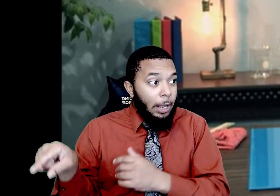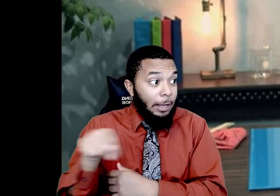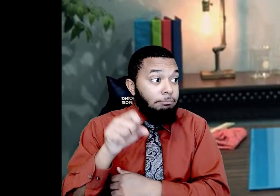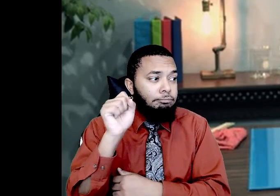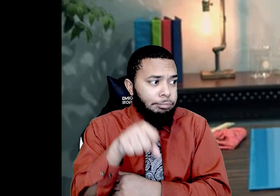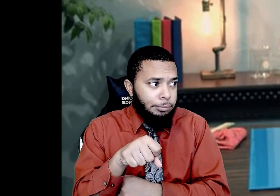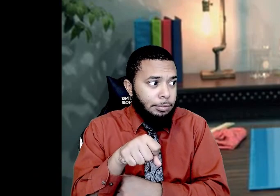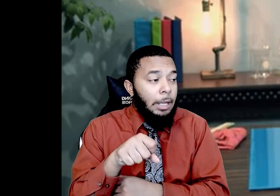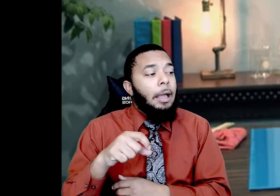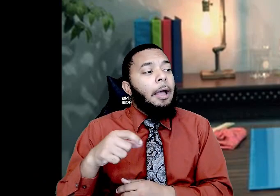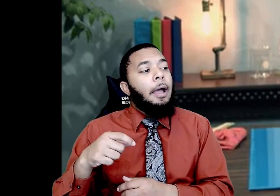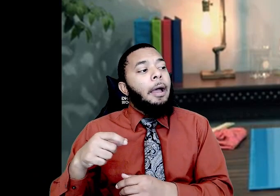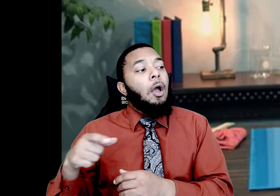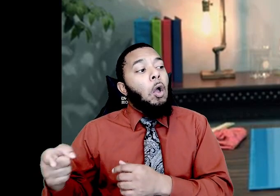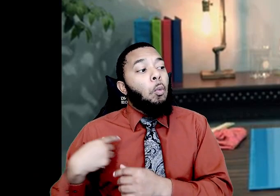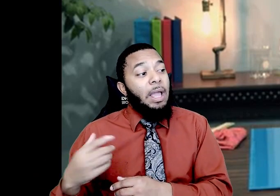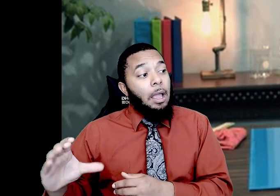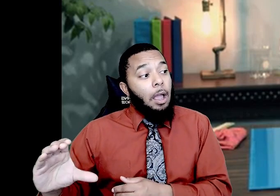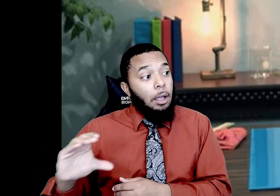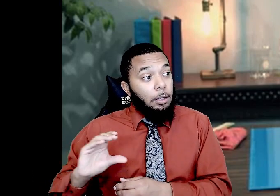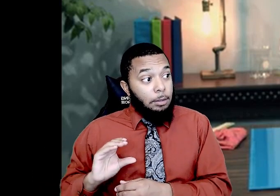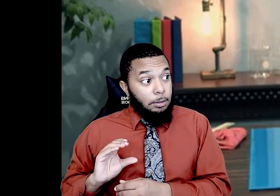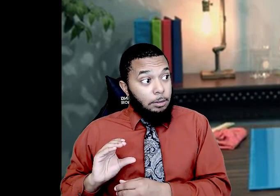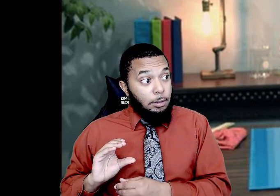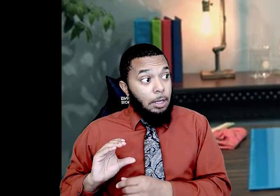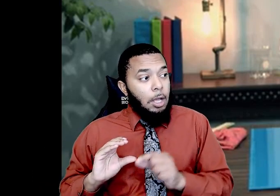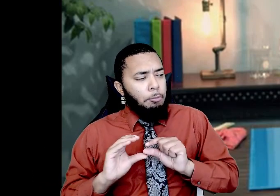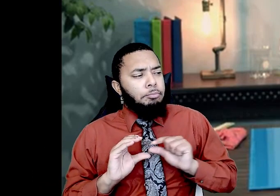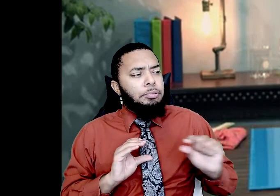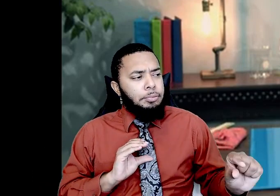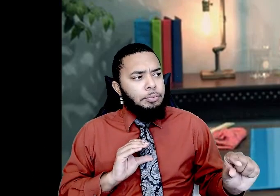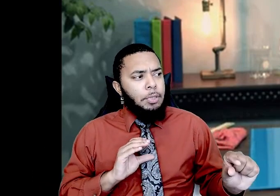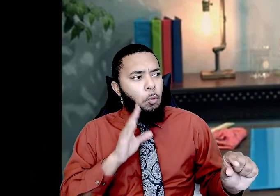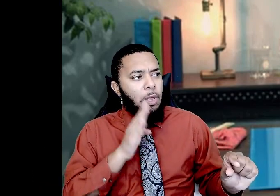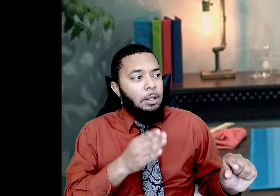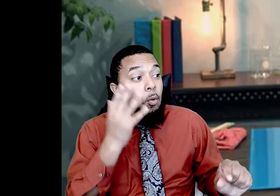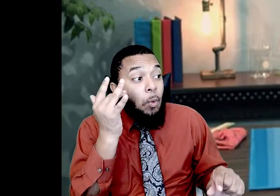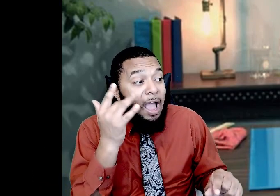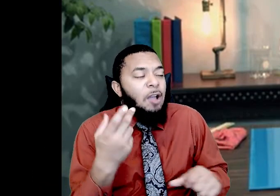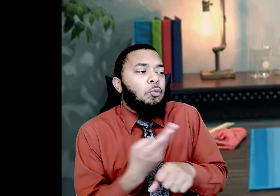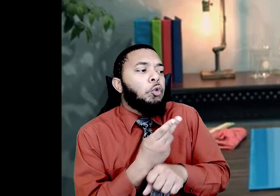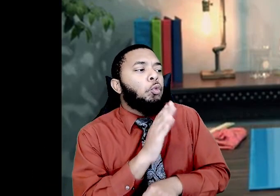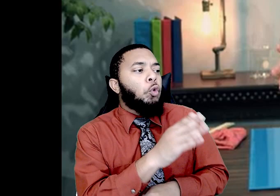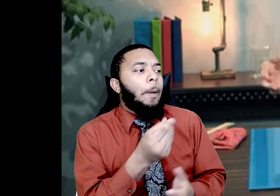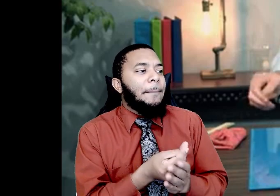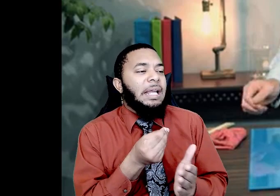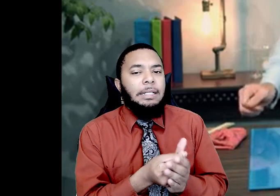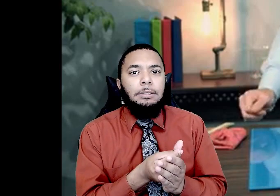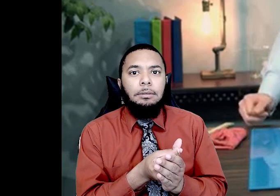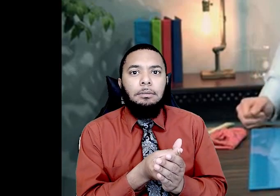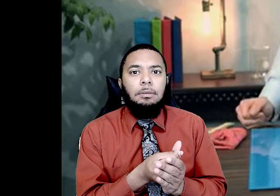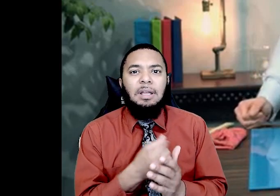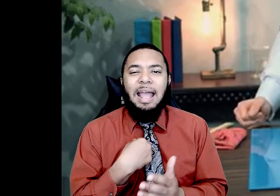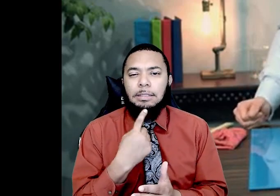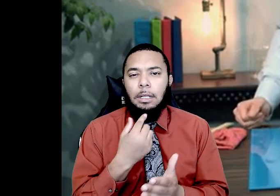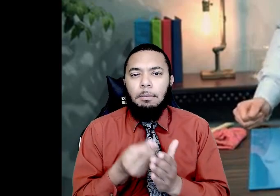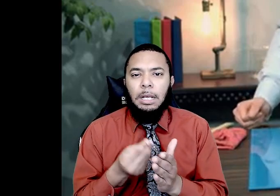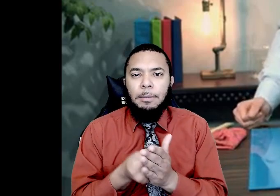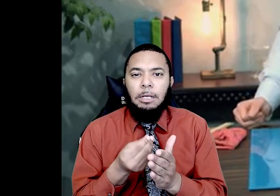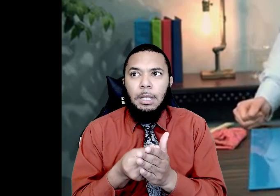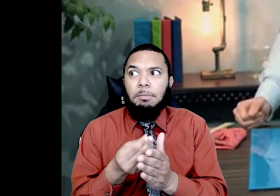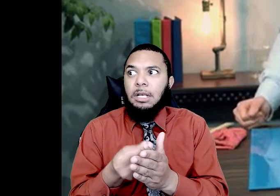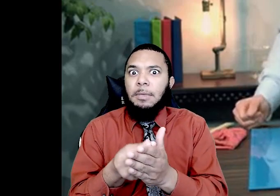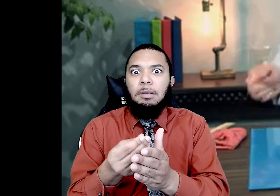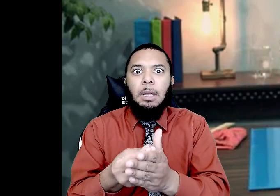bank giving you a little bit of money for using your money. I just said the word money about 50 times.